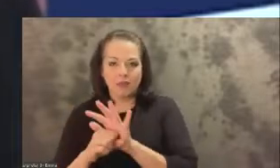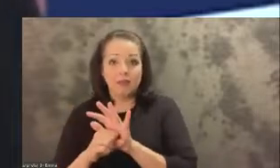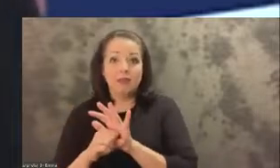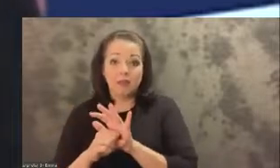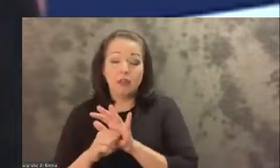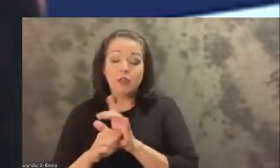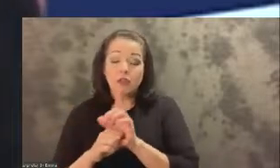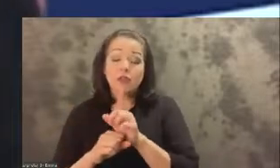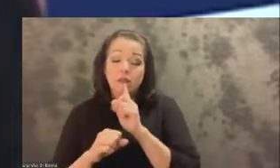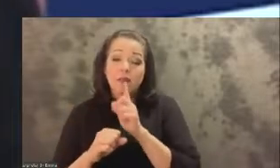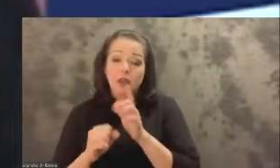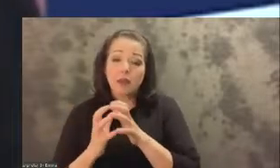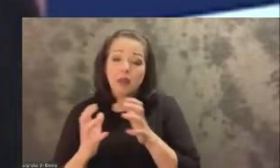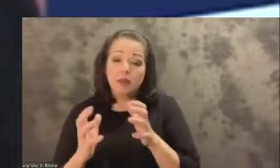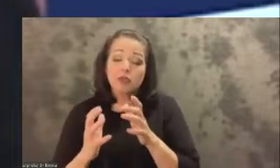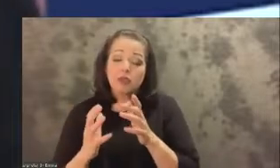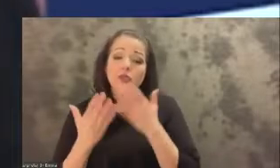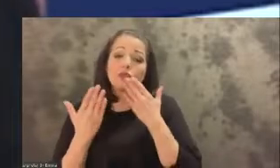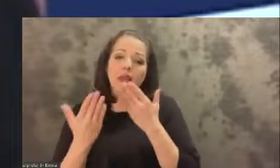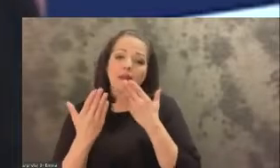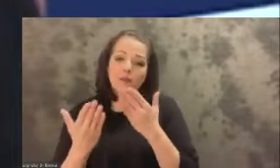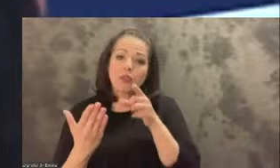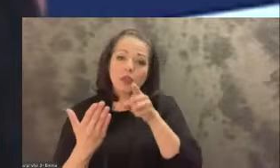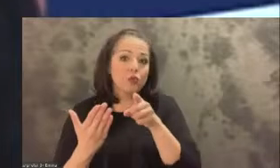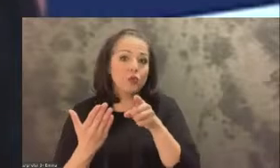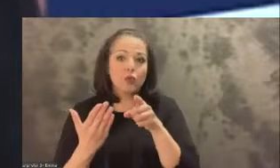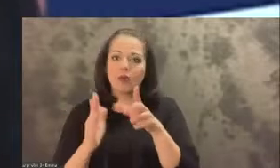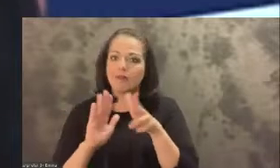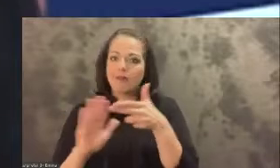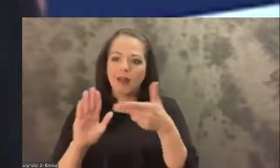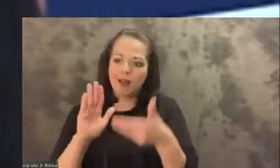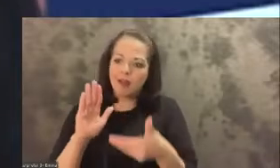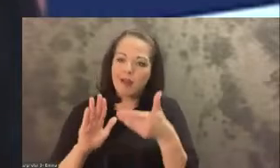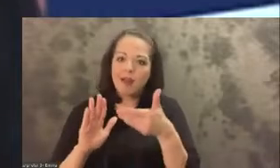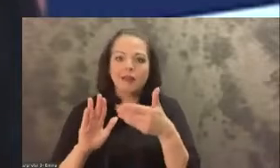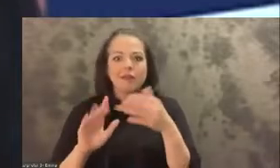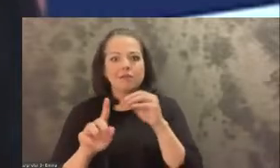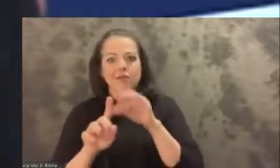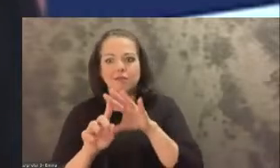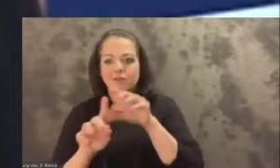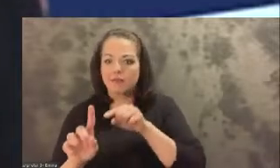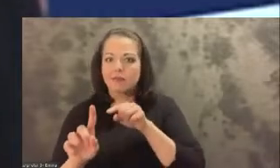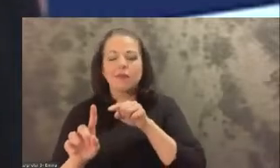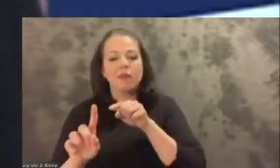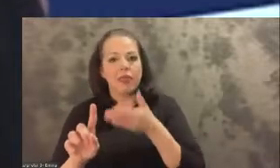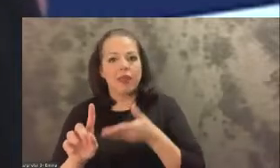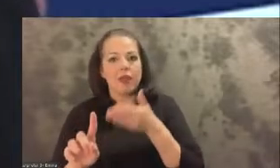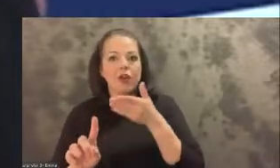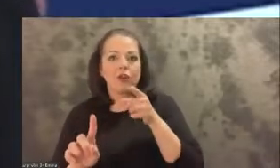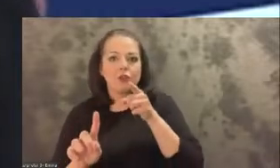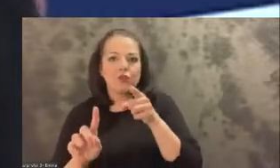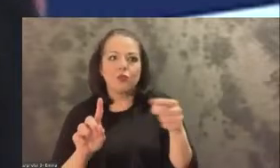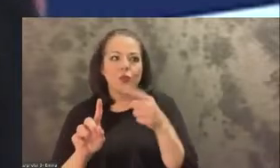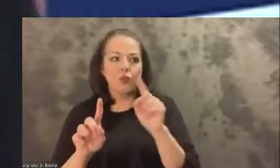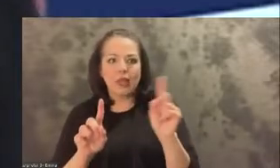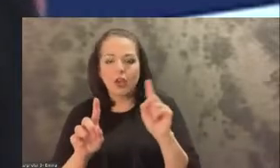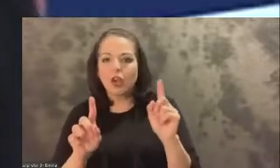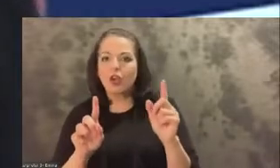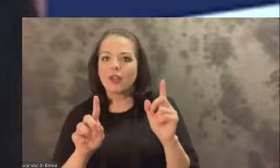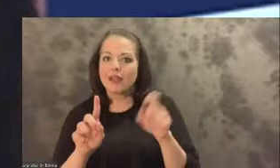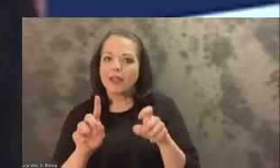very much grateful that you are highlighting where needs exist through coming and sharing your own